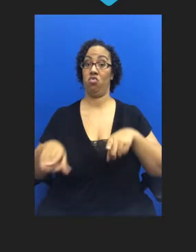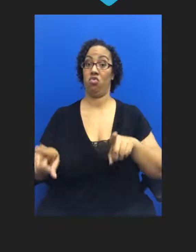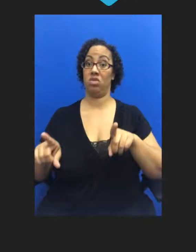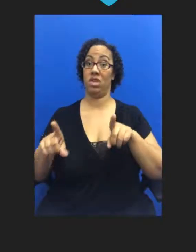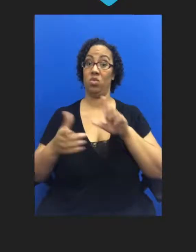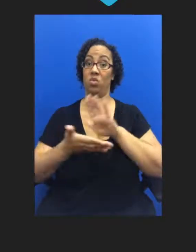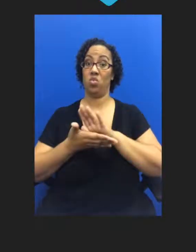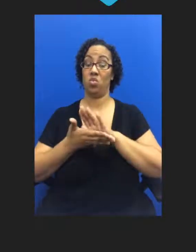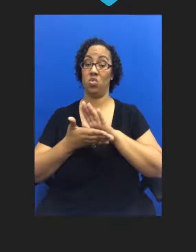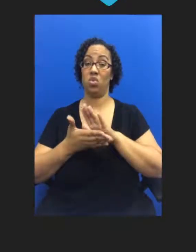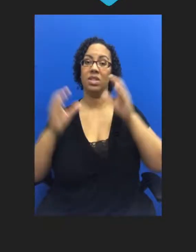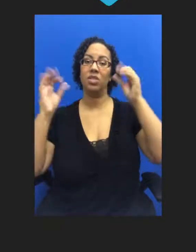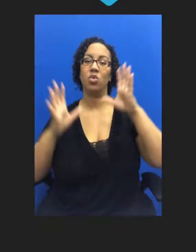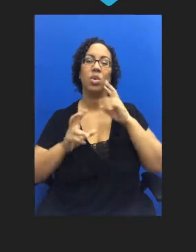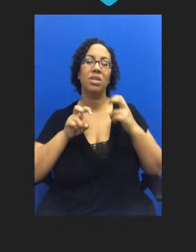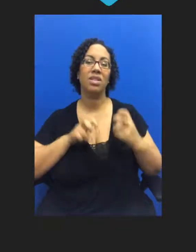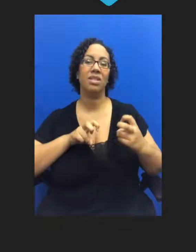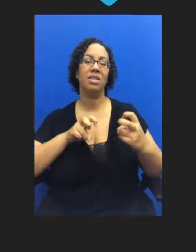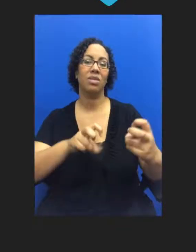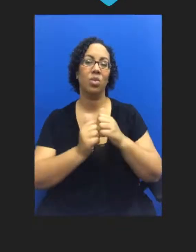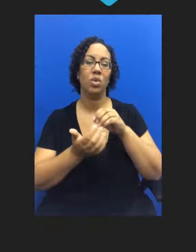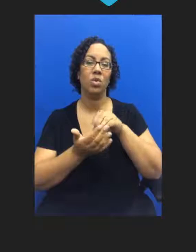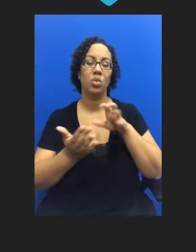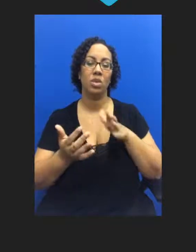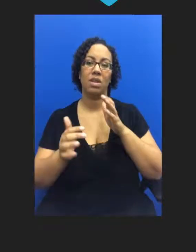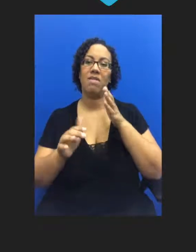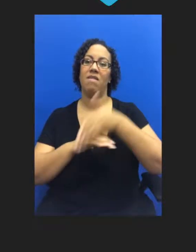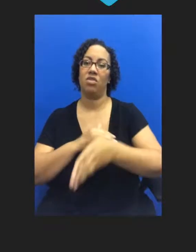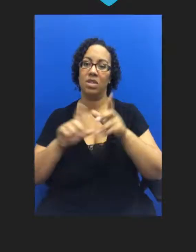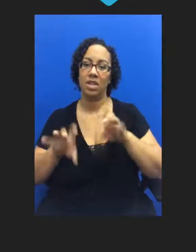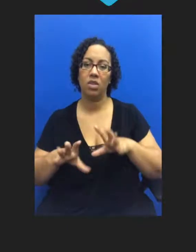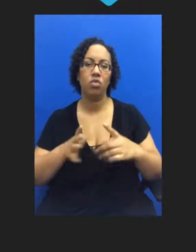test, they are more likely to value them as well.